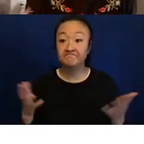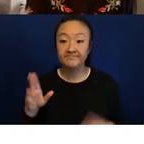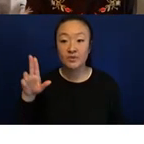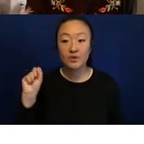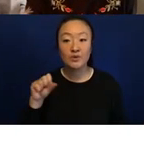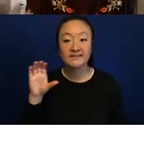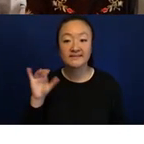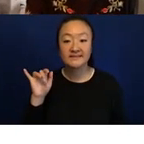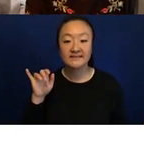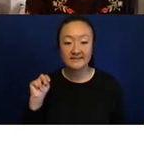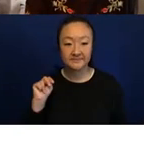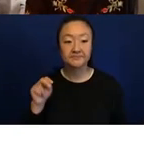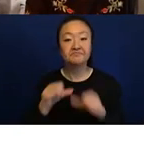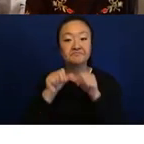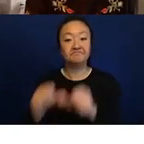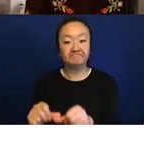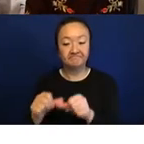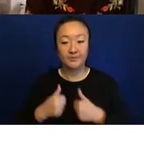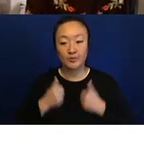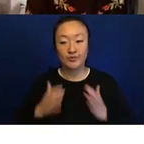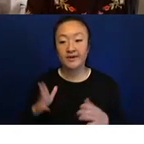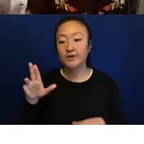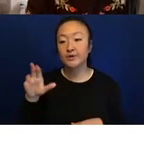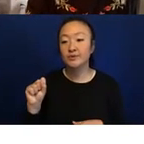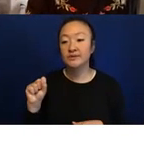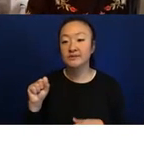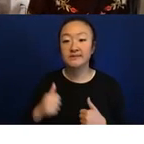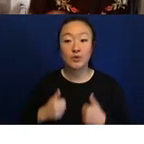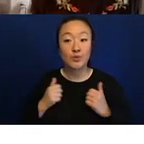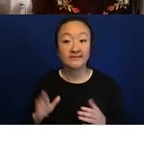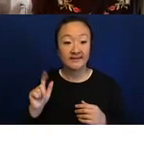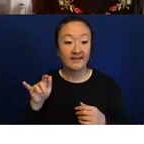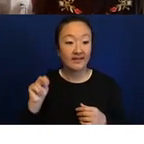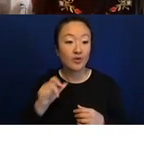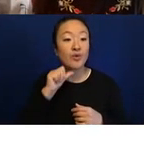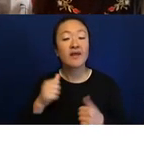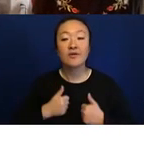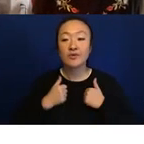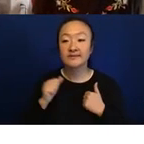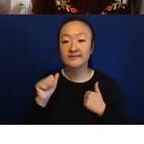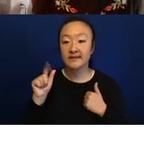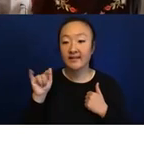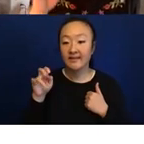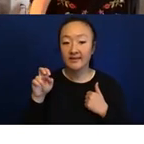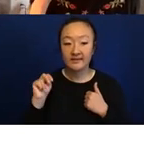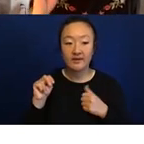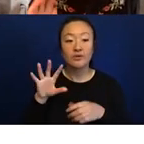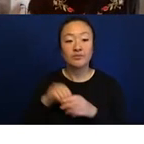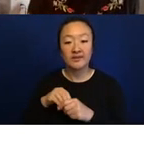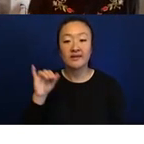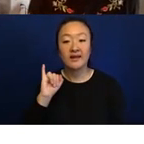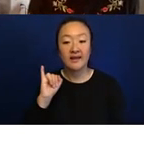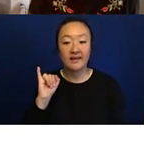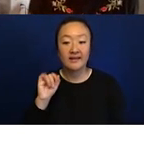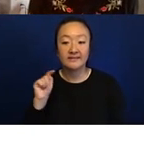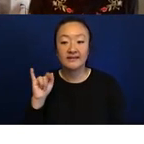permanent resident, US resident alien, or non-resident alien with an ITIN. So we just have to